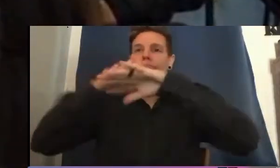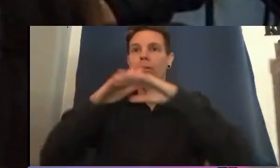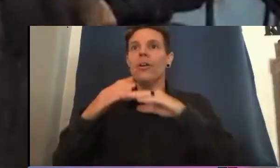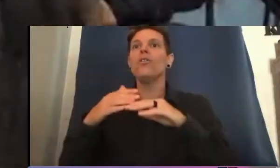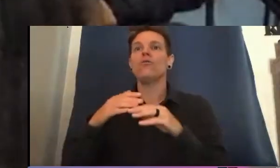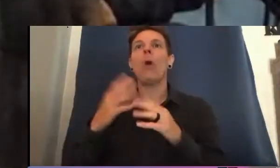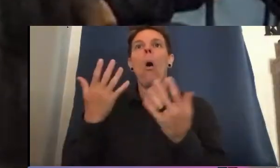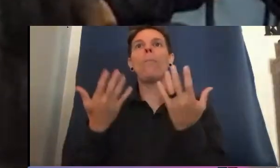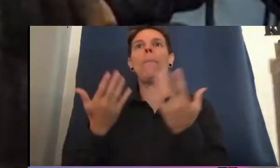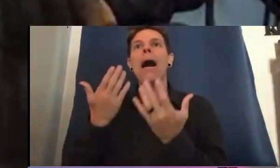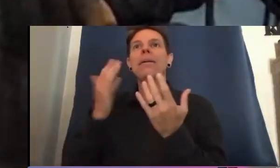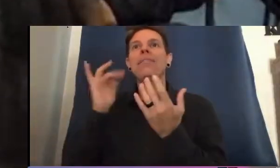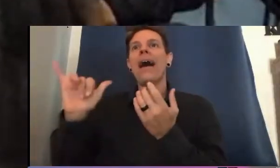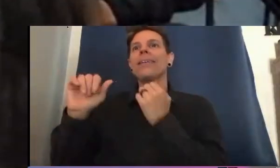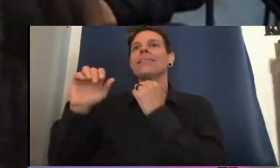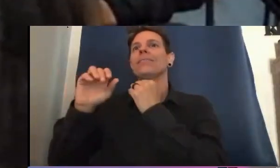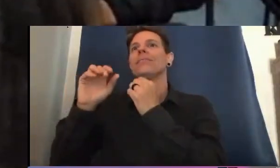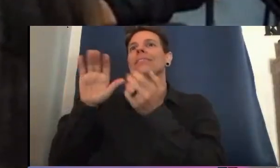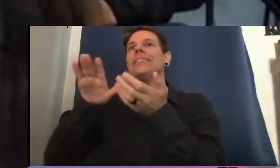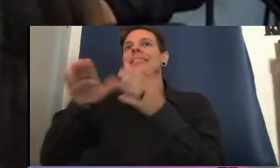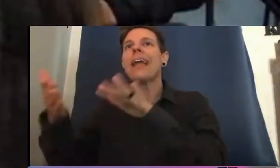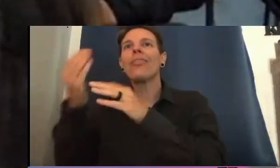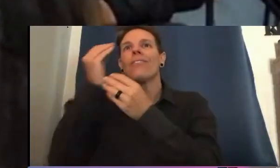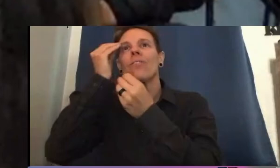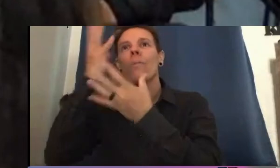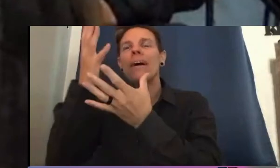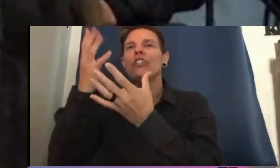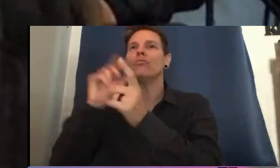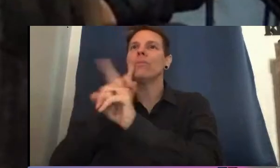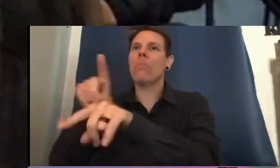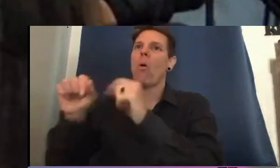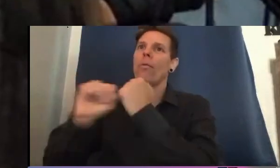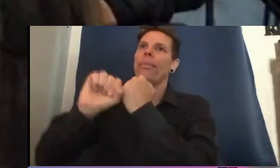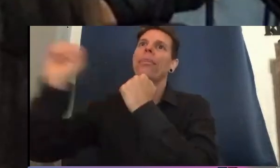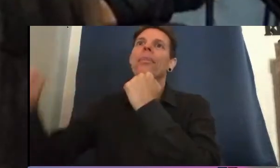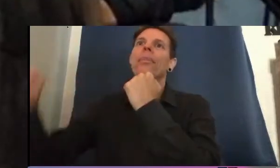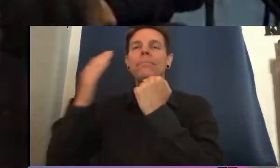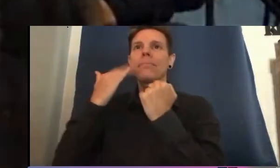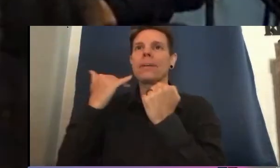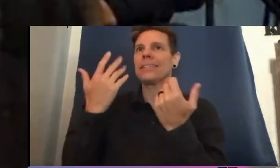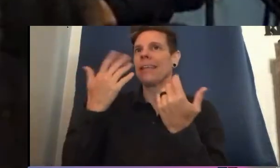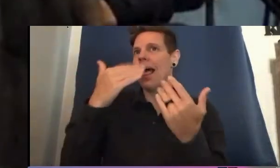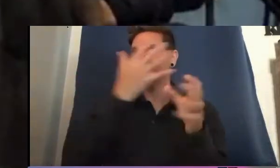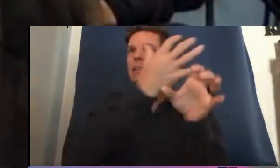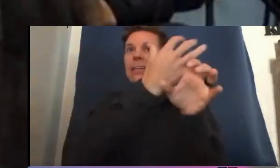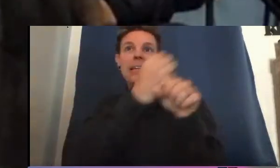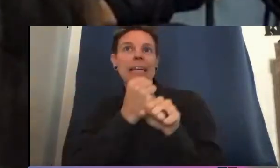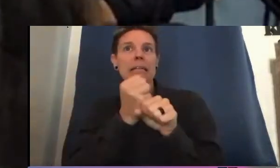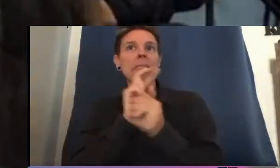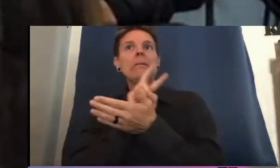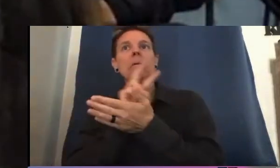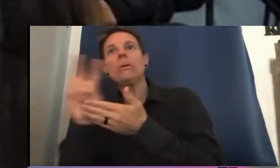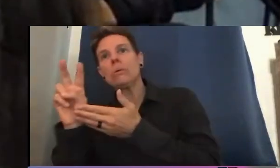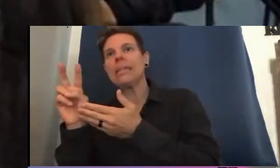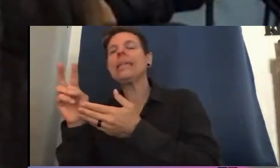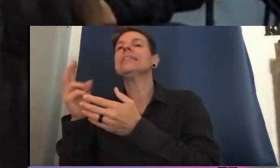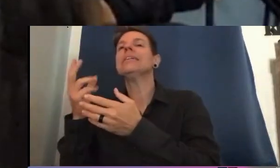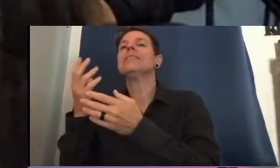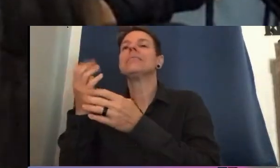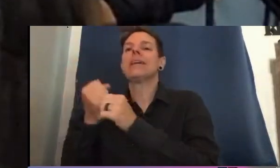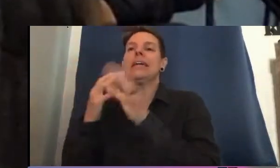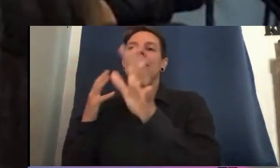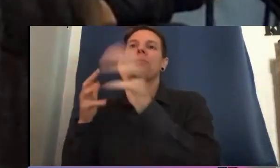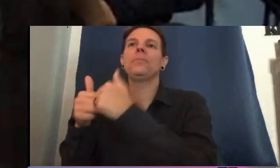good news that hey, our death rates are declining steadily over. I looked at it just a few days ago,